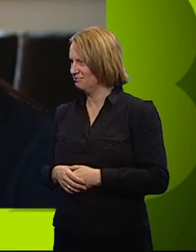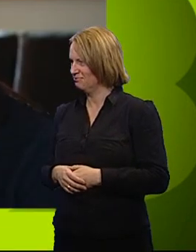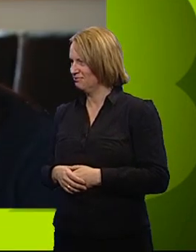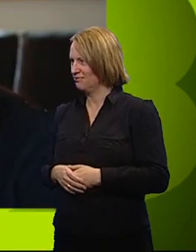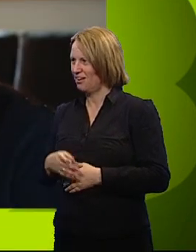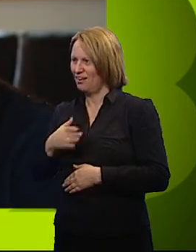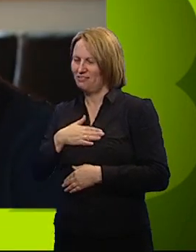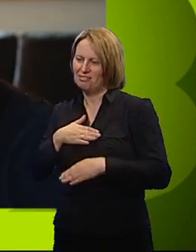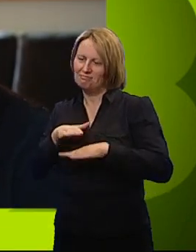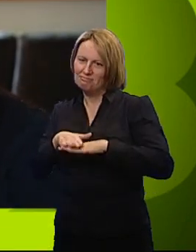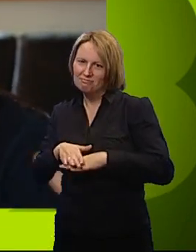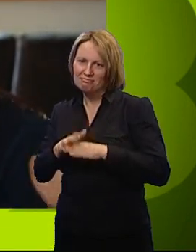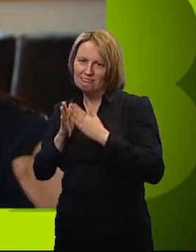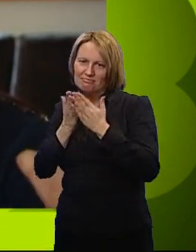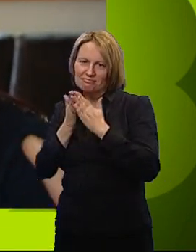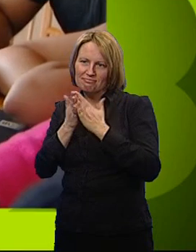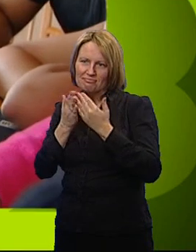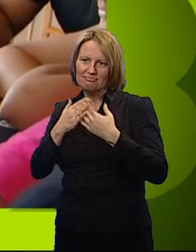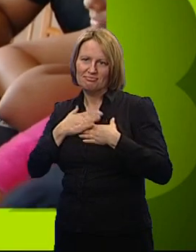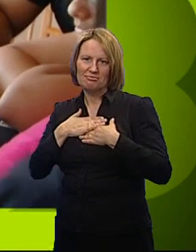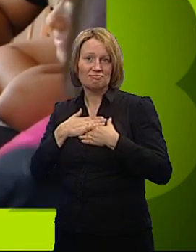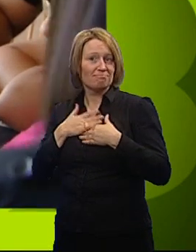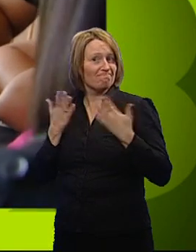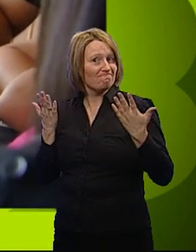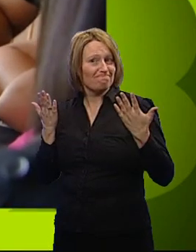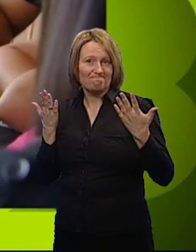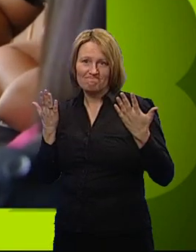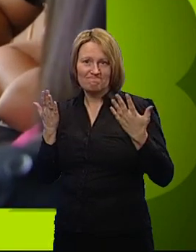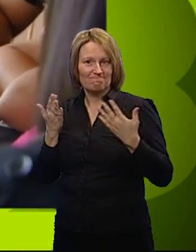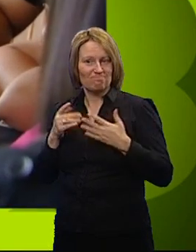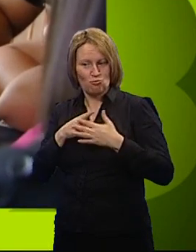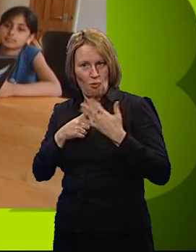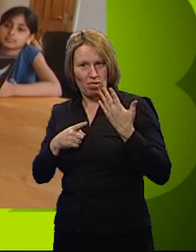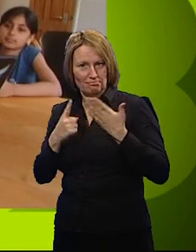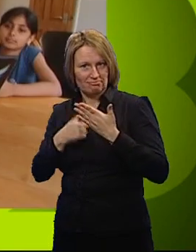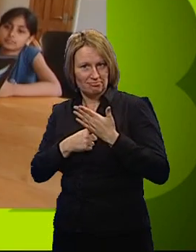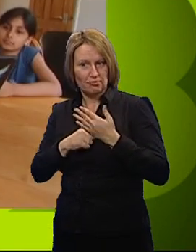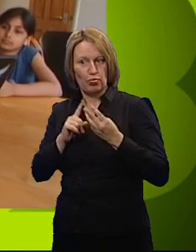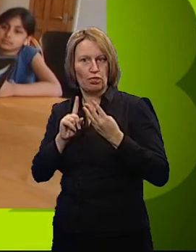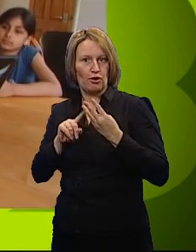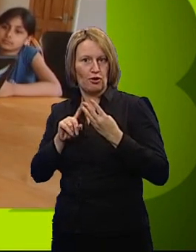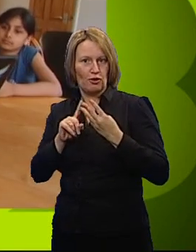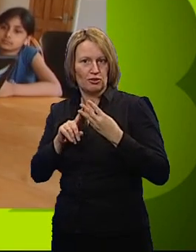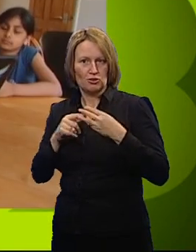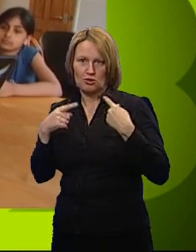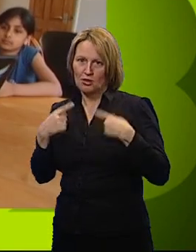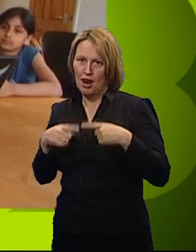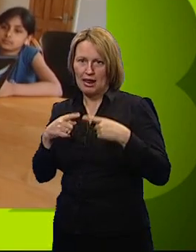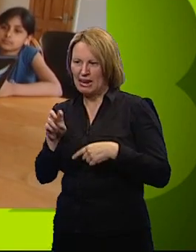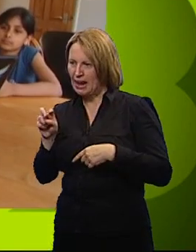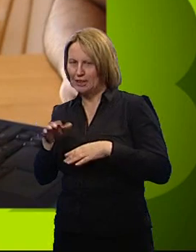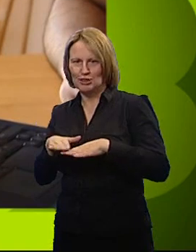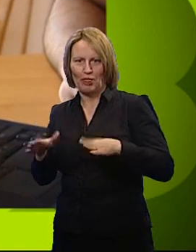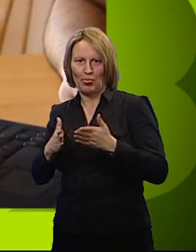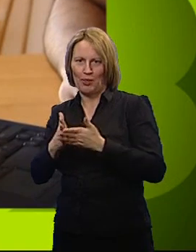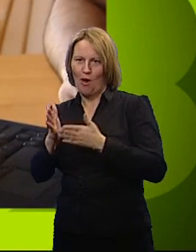I love sitting and reading my magazine. Sorry, Mum, but them's the rules. On to rule number 3, you are not allowed to nag the